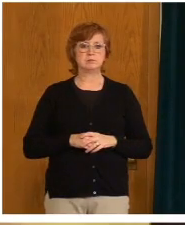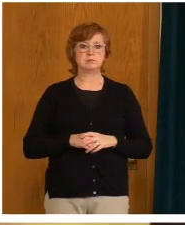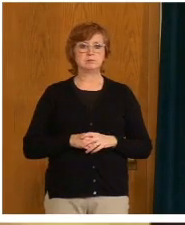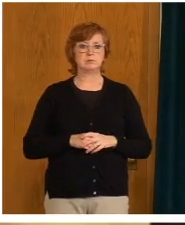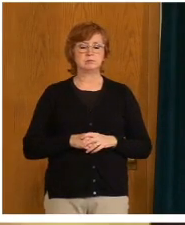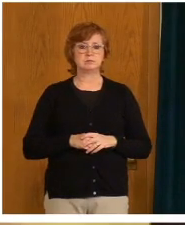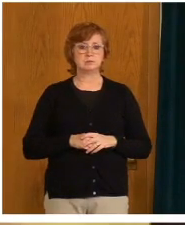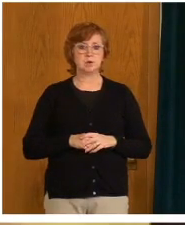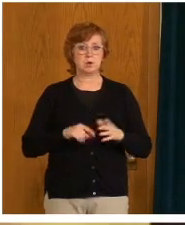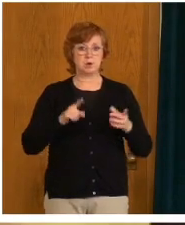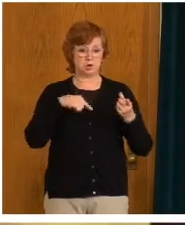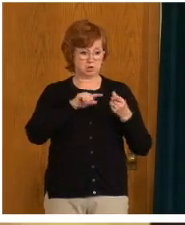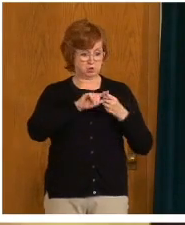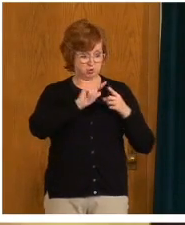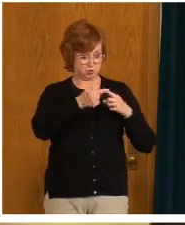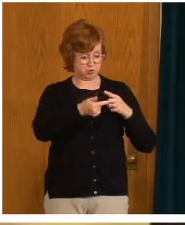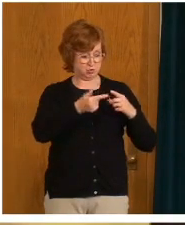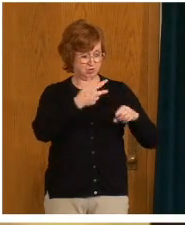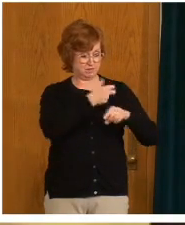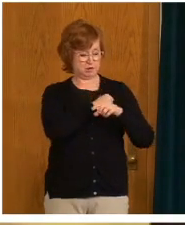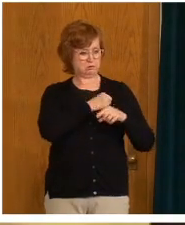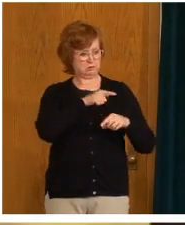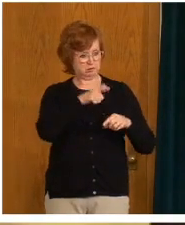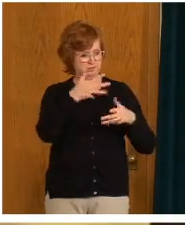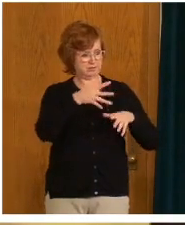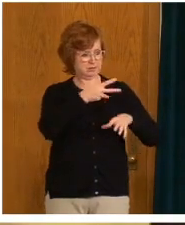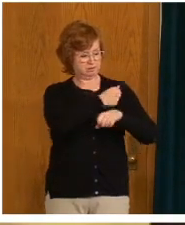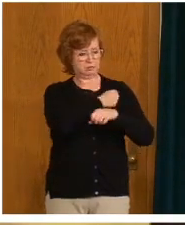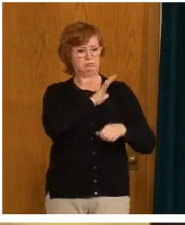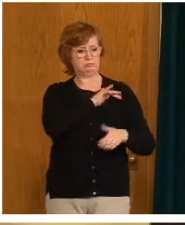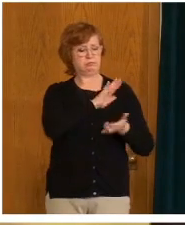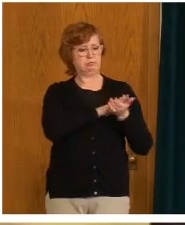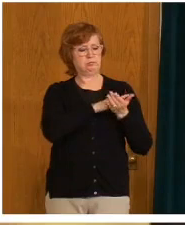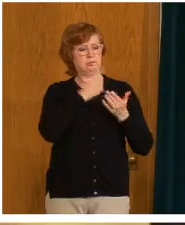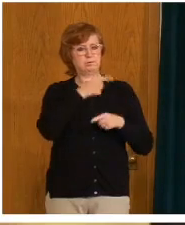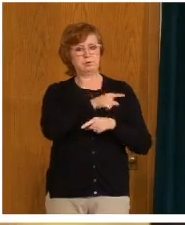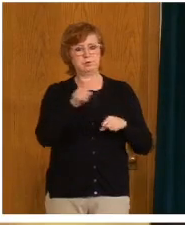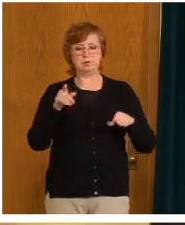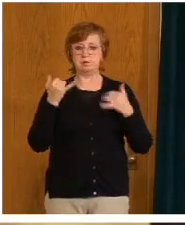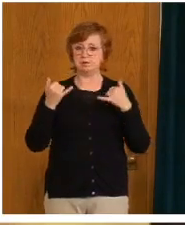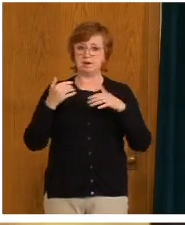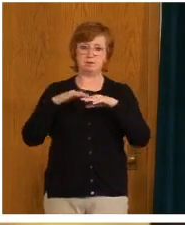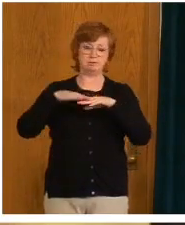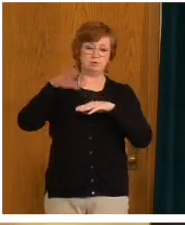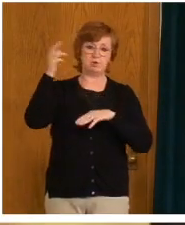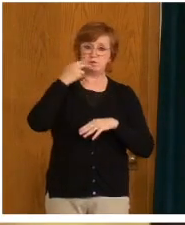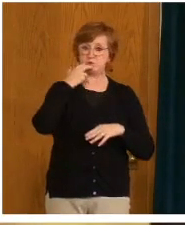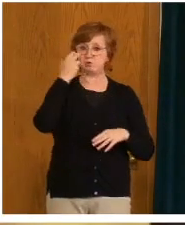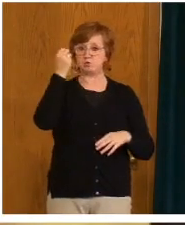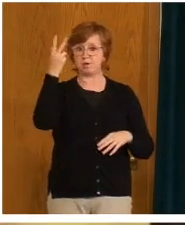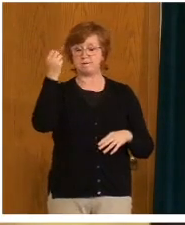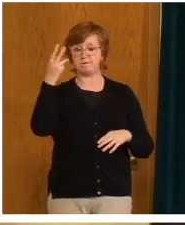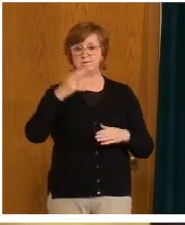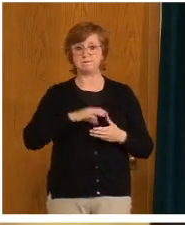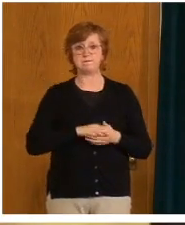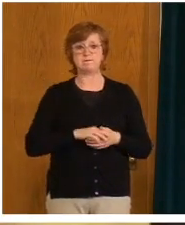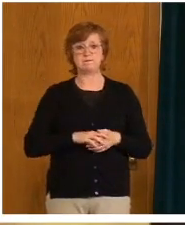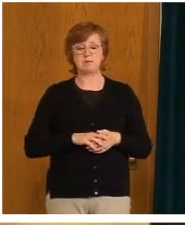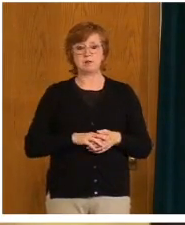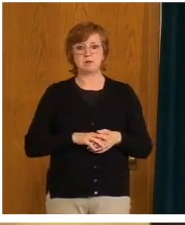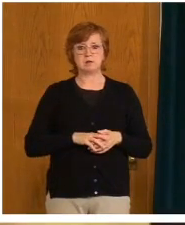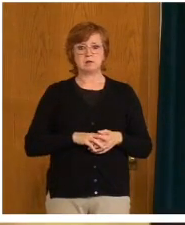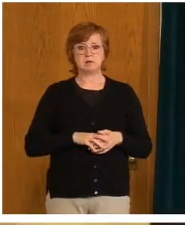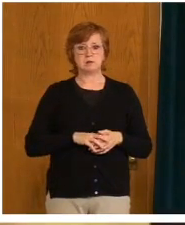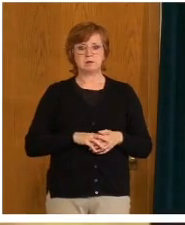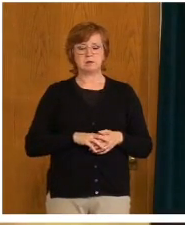When it's their turn, they're going out and getting vaccinated, and with us, everyone 12 and over being available for or eligible for a